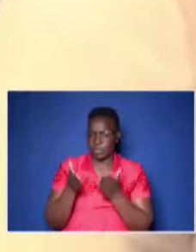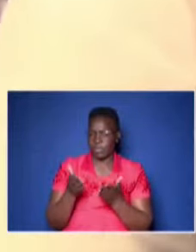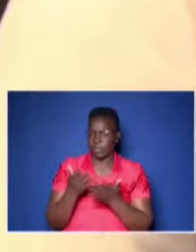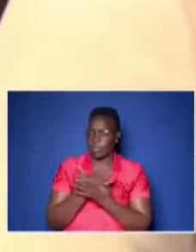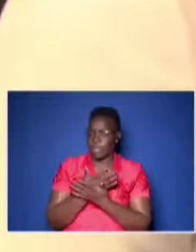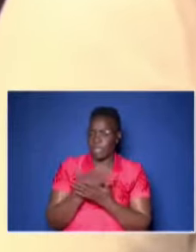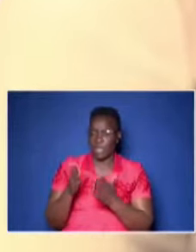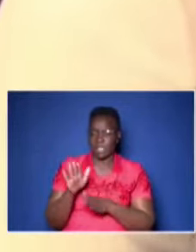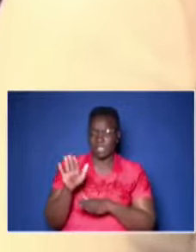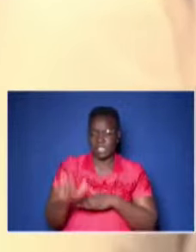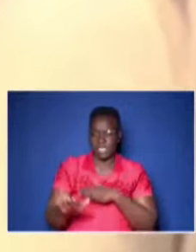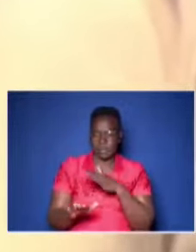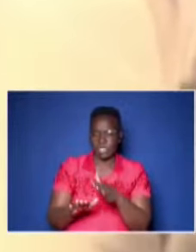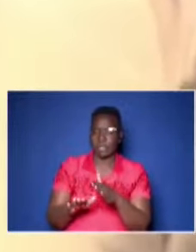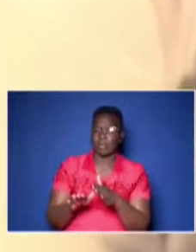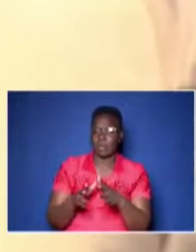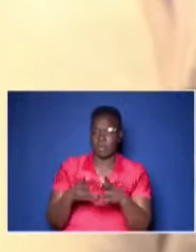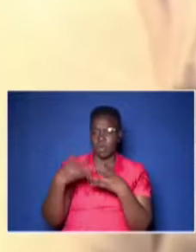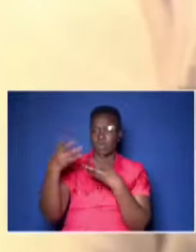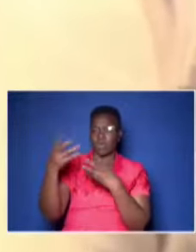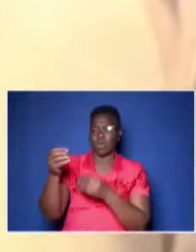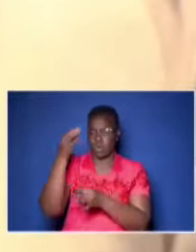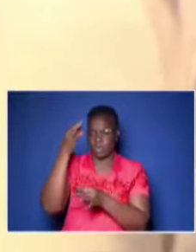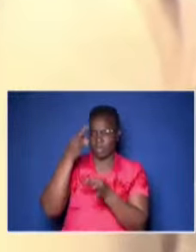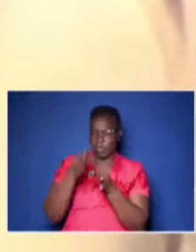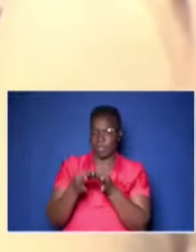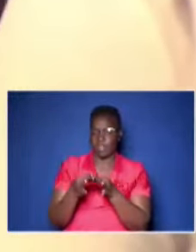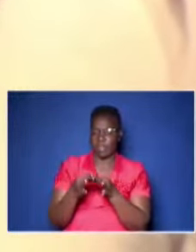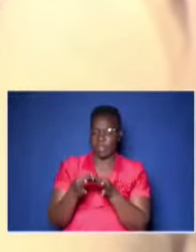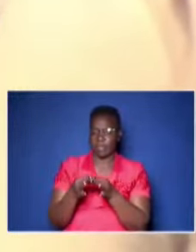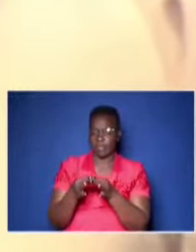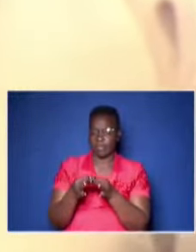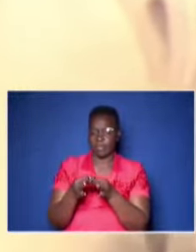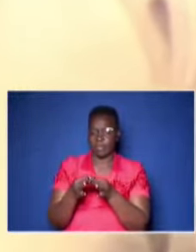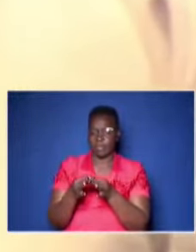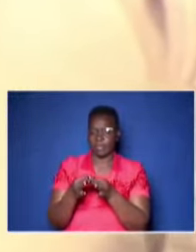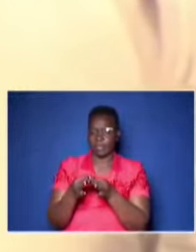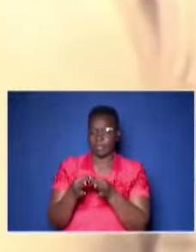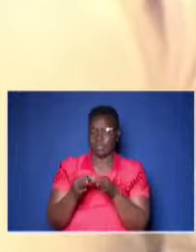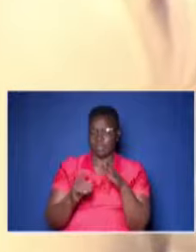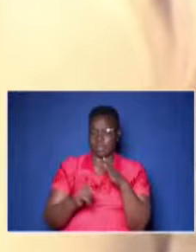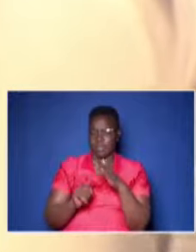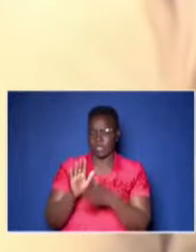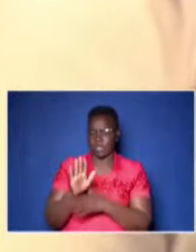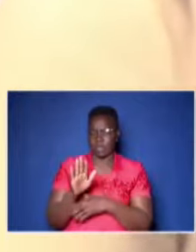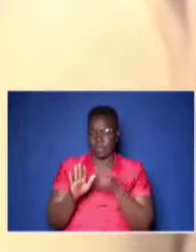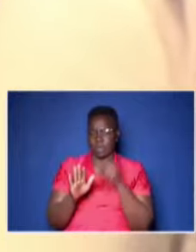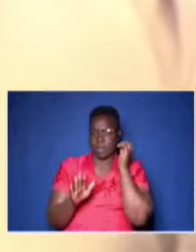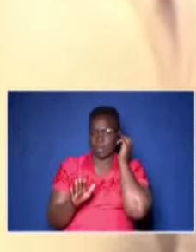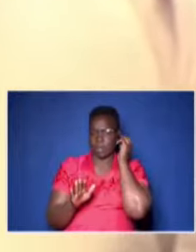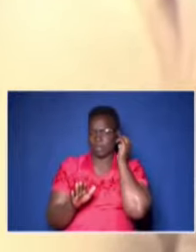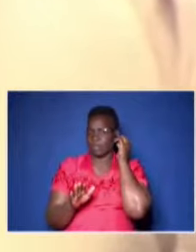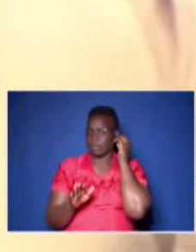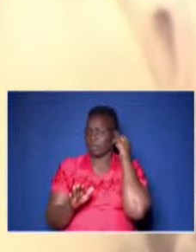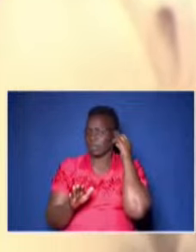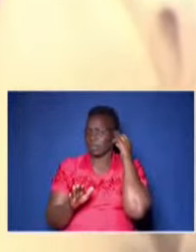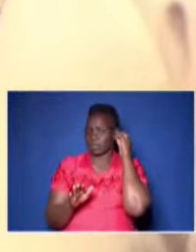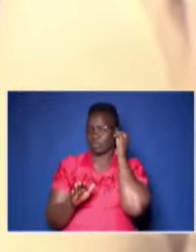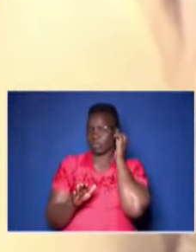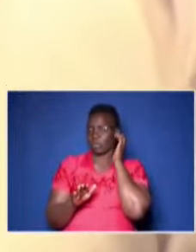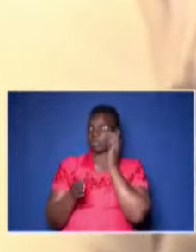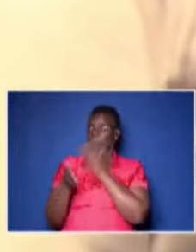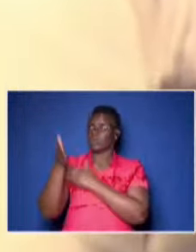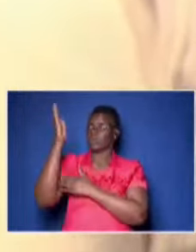in faith and be bold be strong for the Lord your God is with you